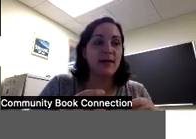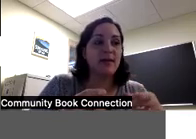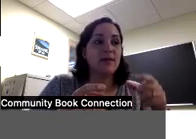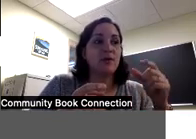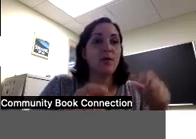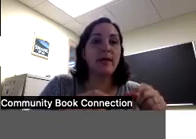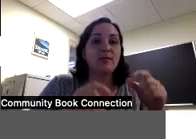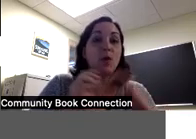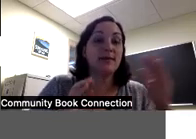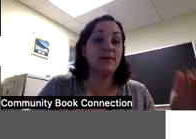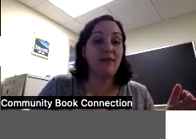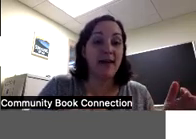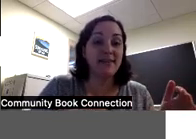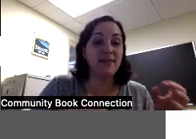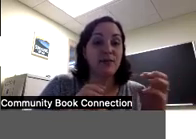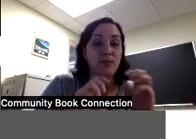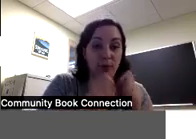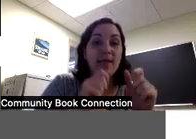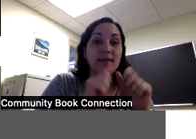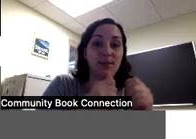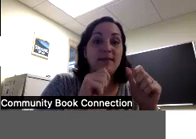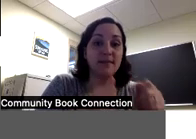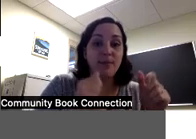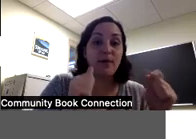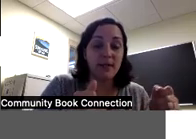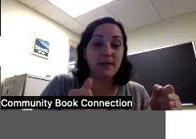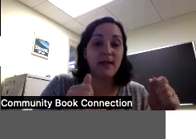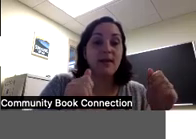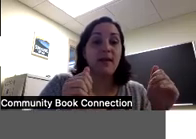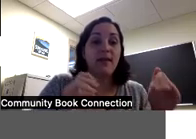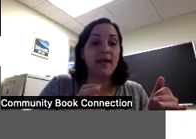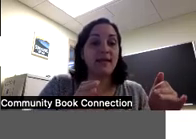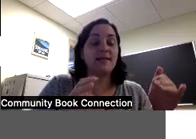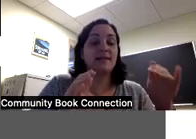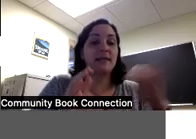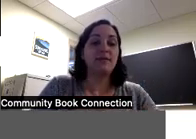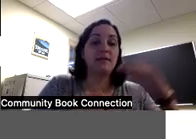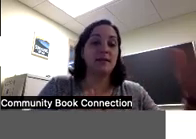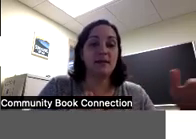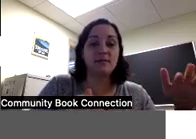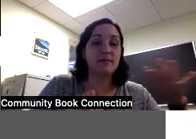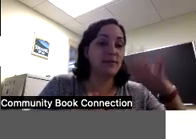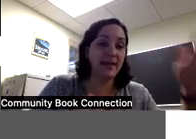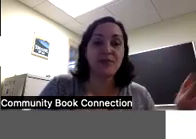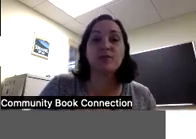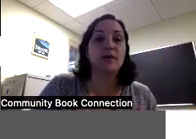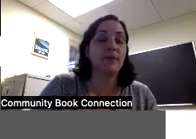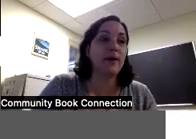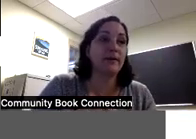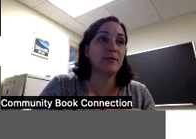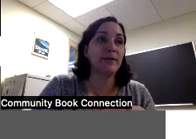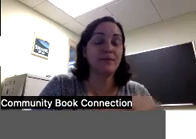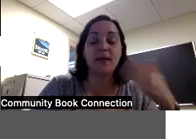so that they were growing twice as fast through breaking the pieces apart than leaving it to